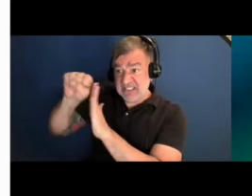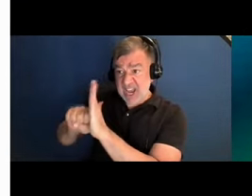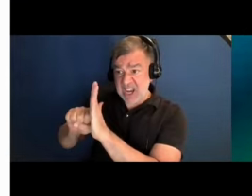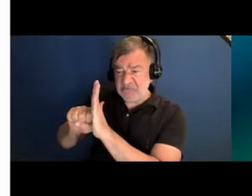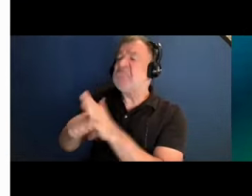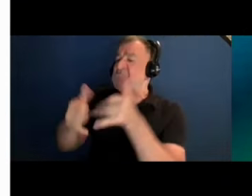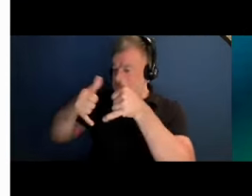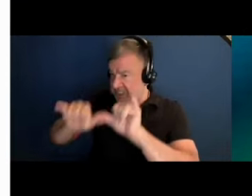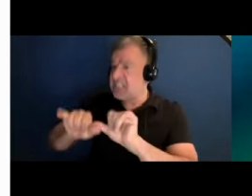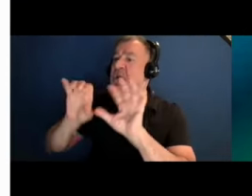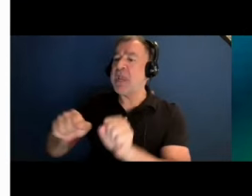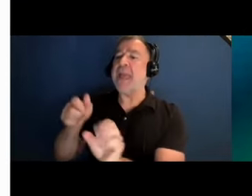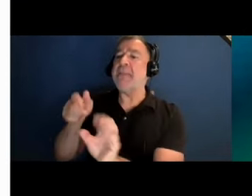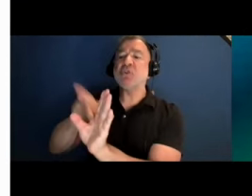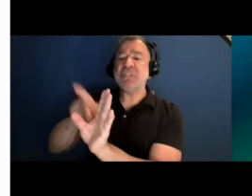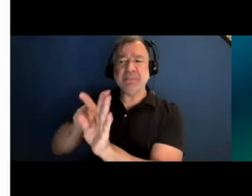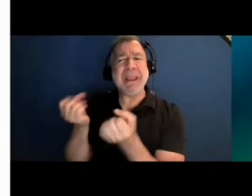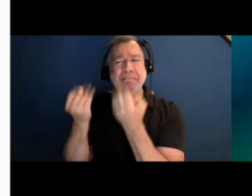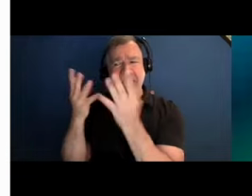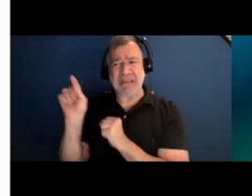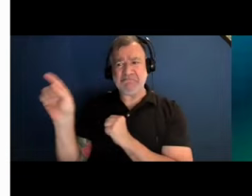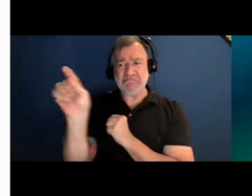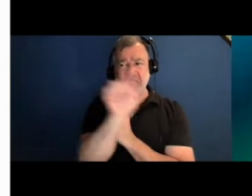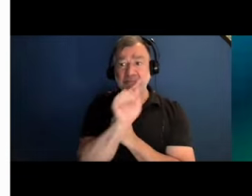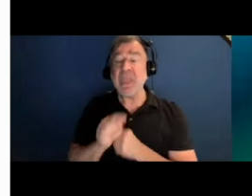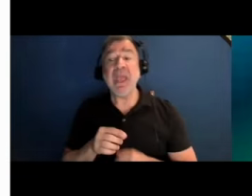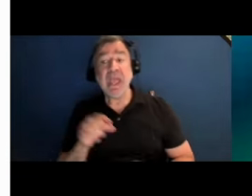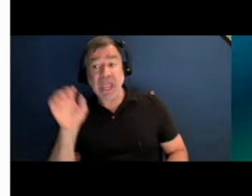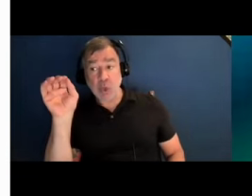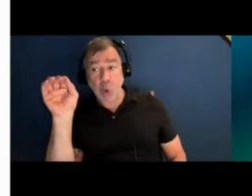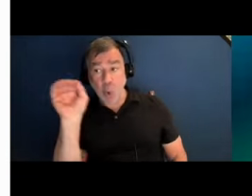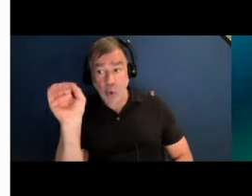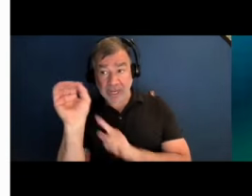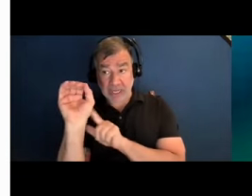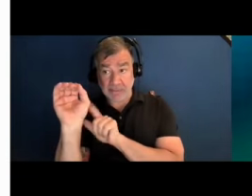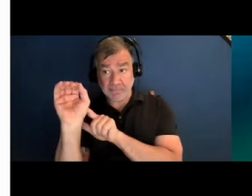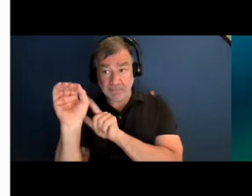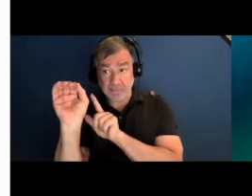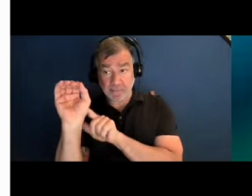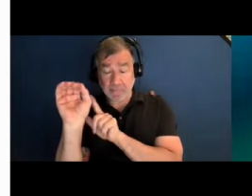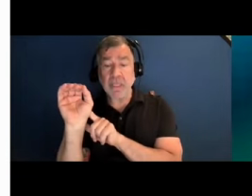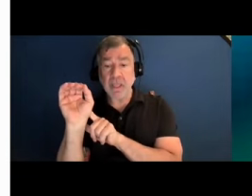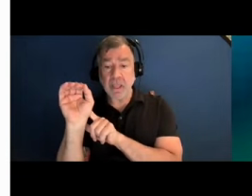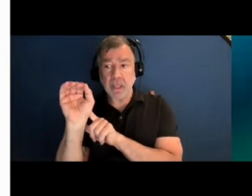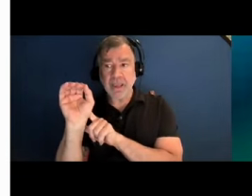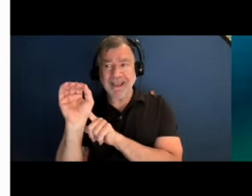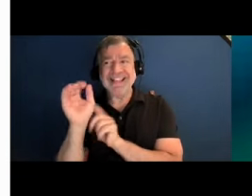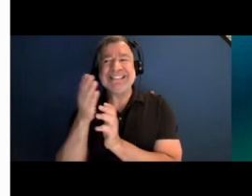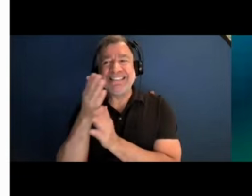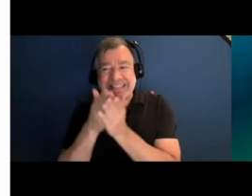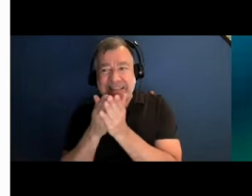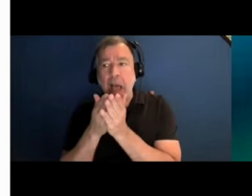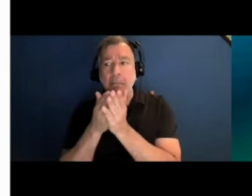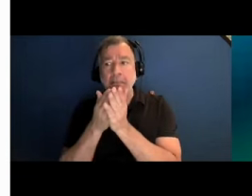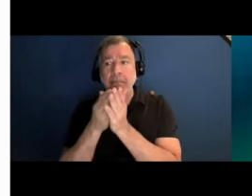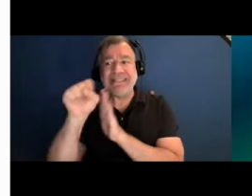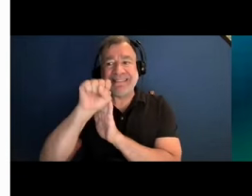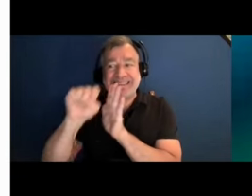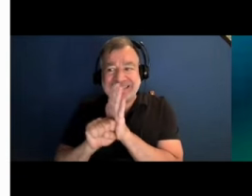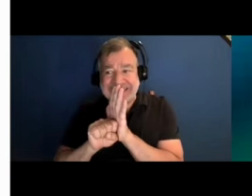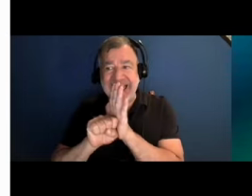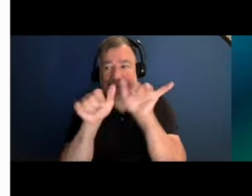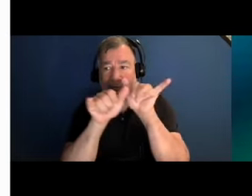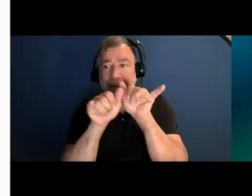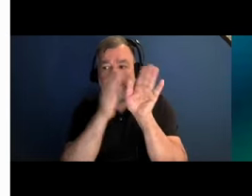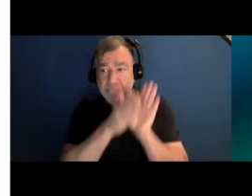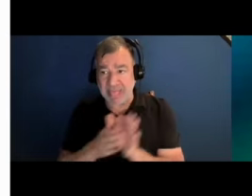with the Able for All throughout Oregon, there are some plans that are nationwide plans. So there